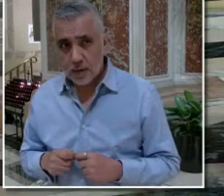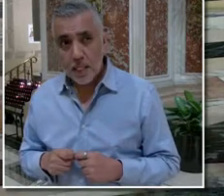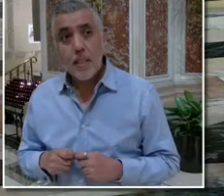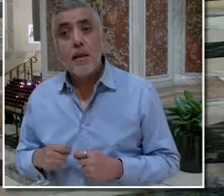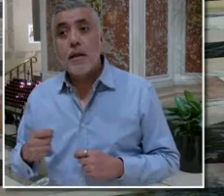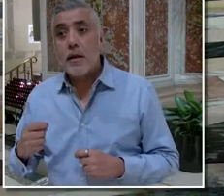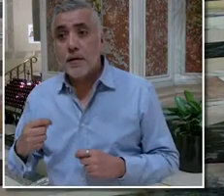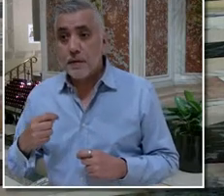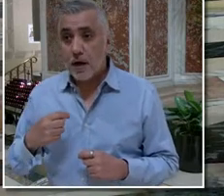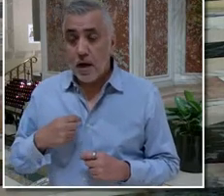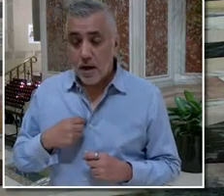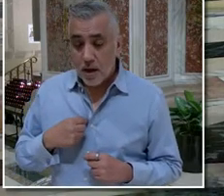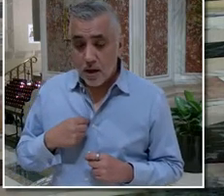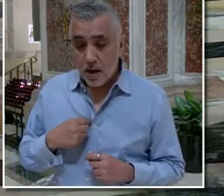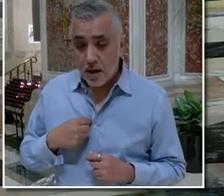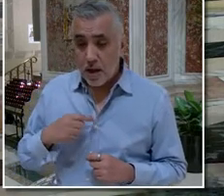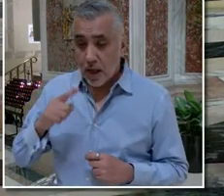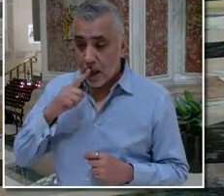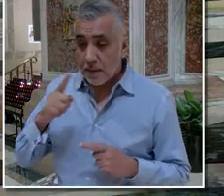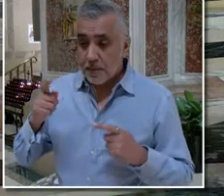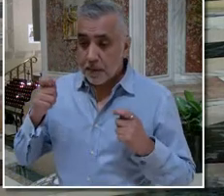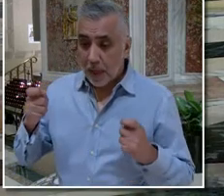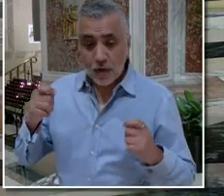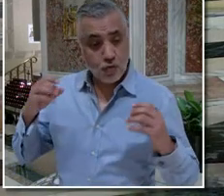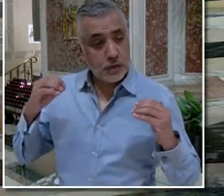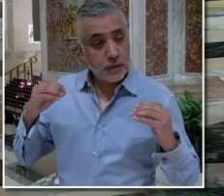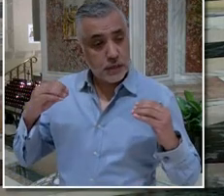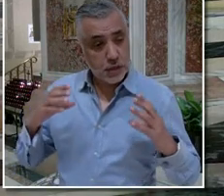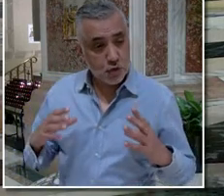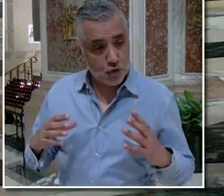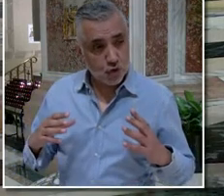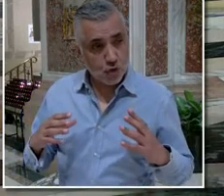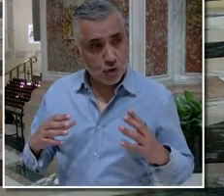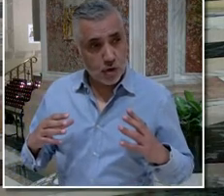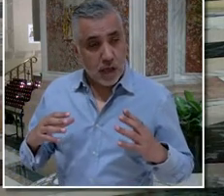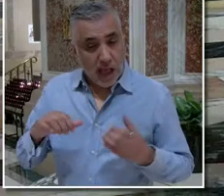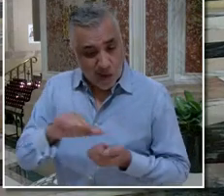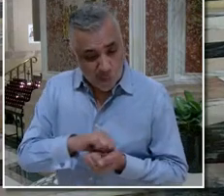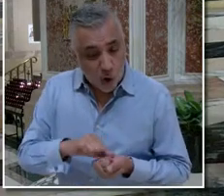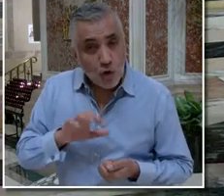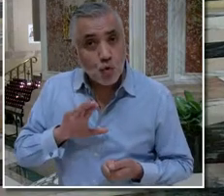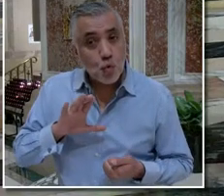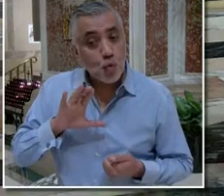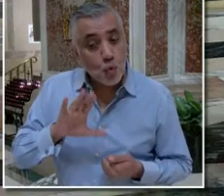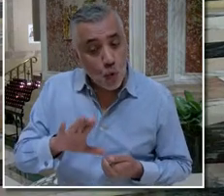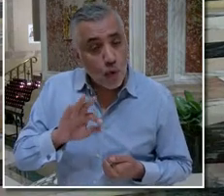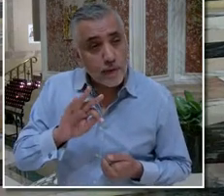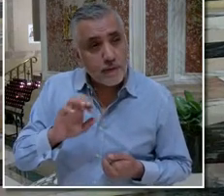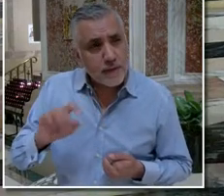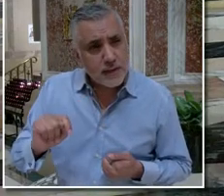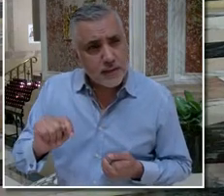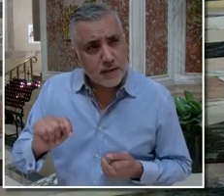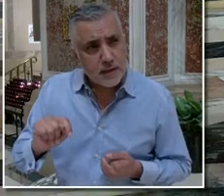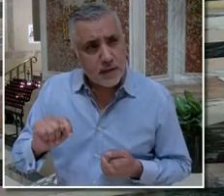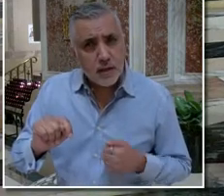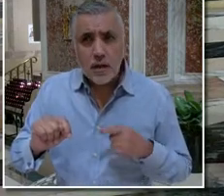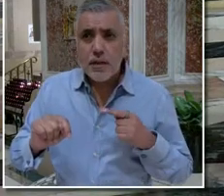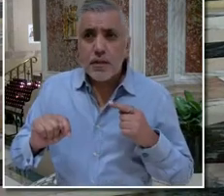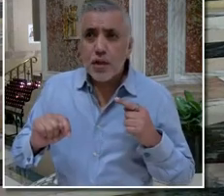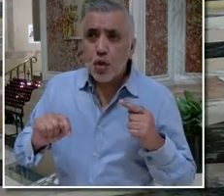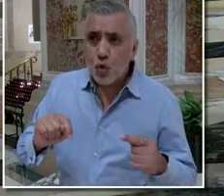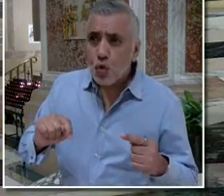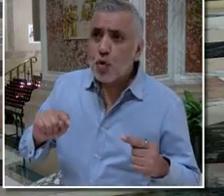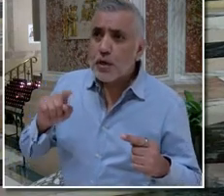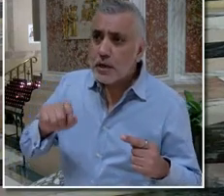If I, therefore, the master and teacher, have washed your feet, you ought to wash